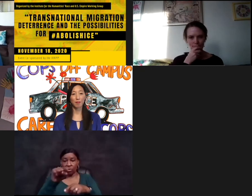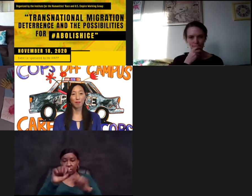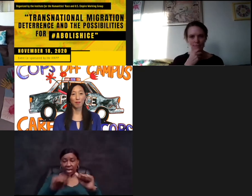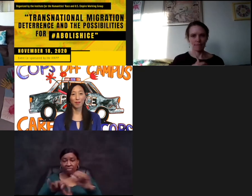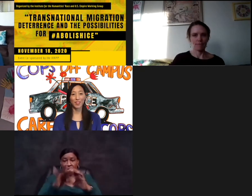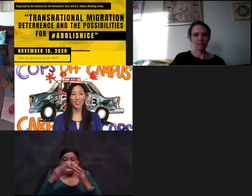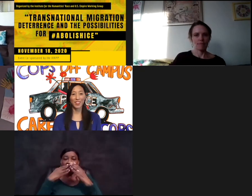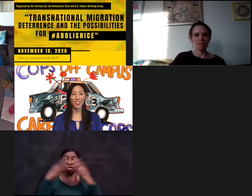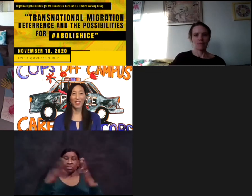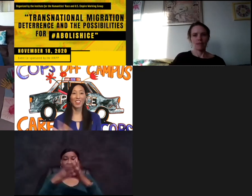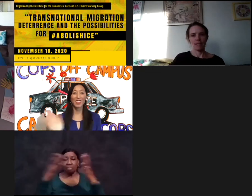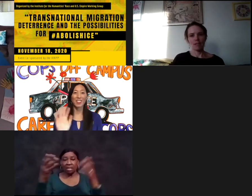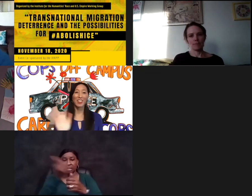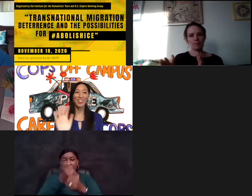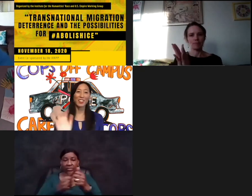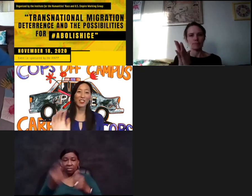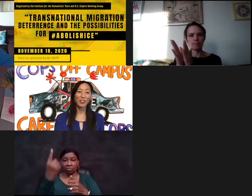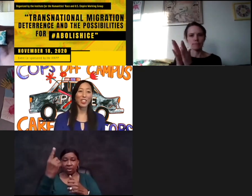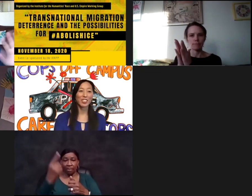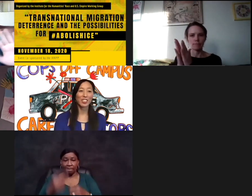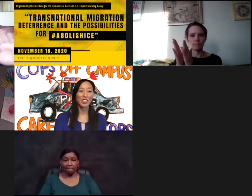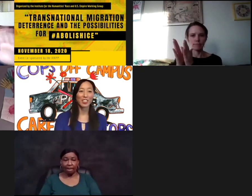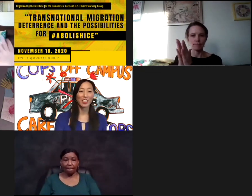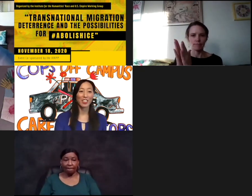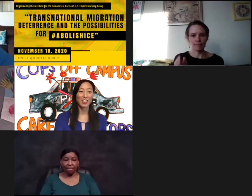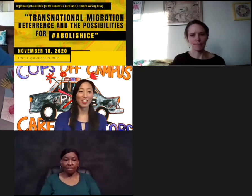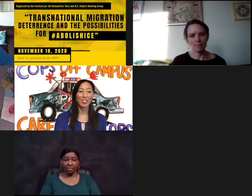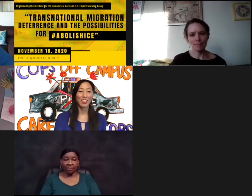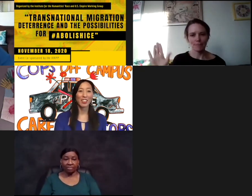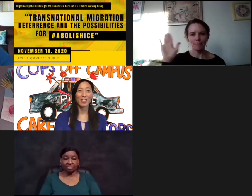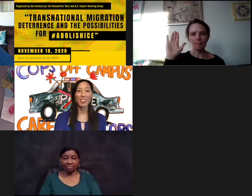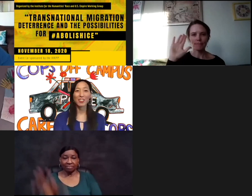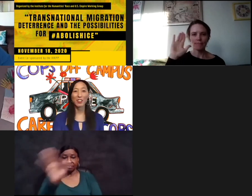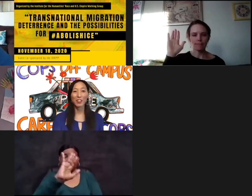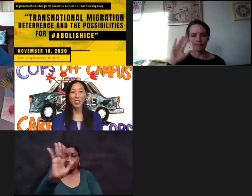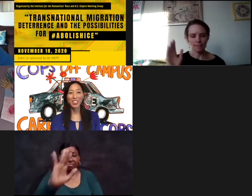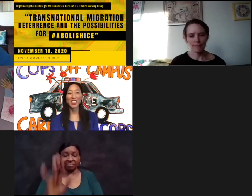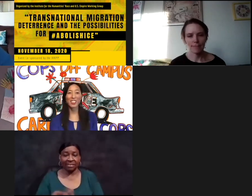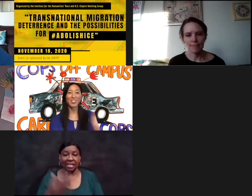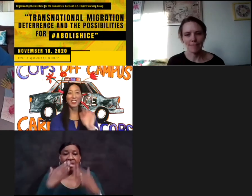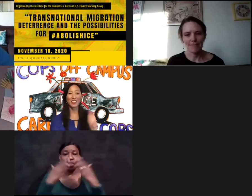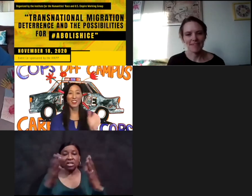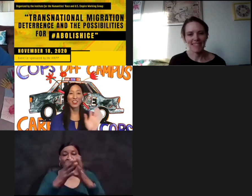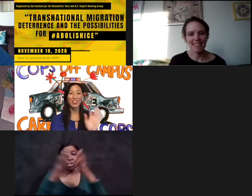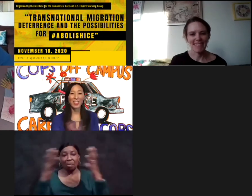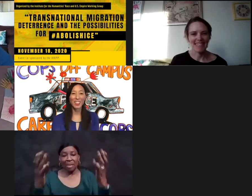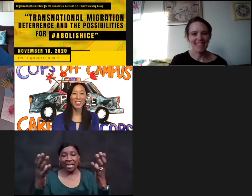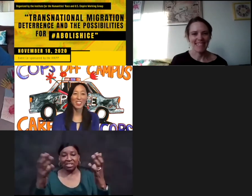much, everyone. Thank you so much.